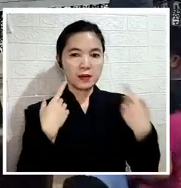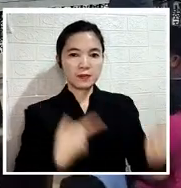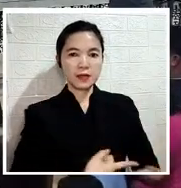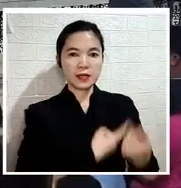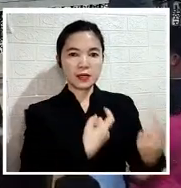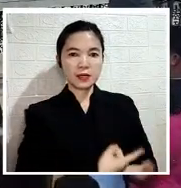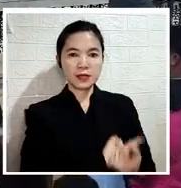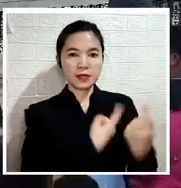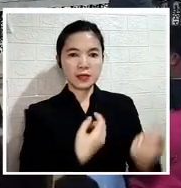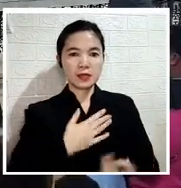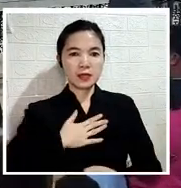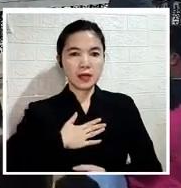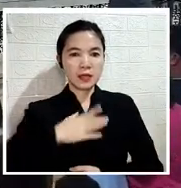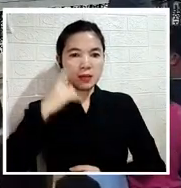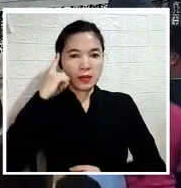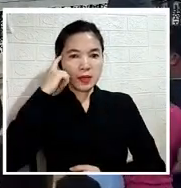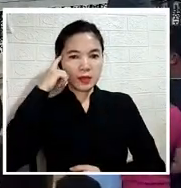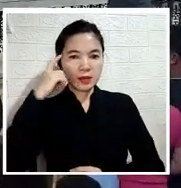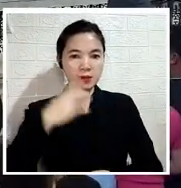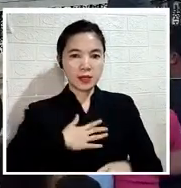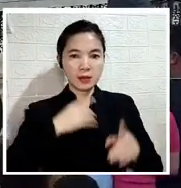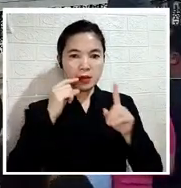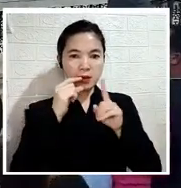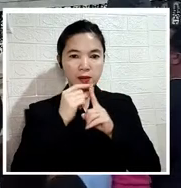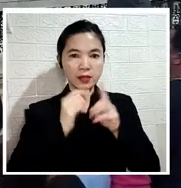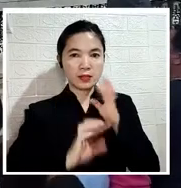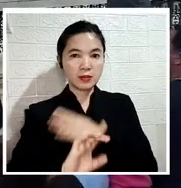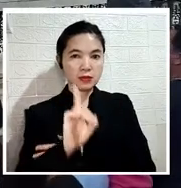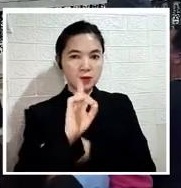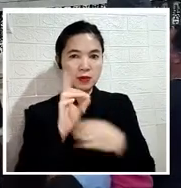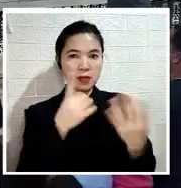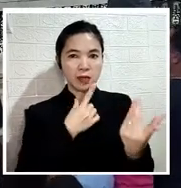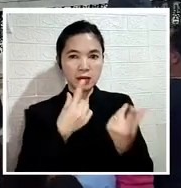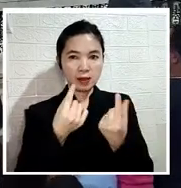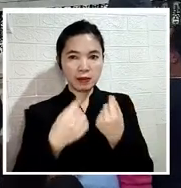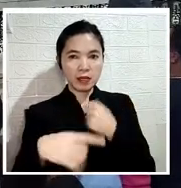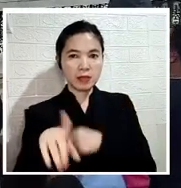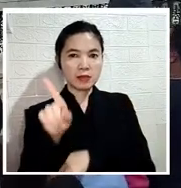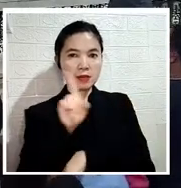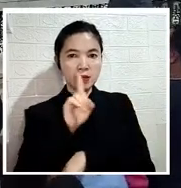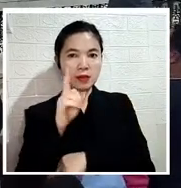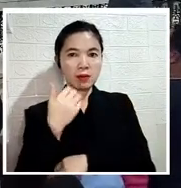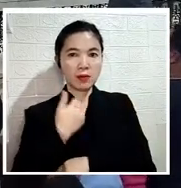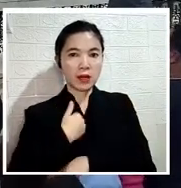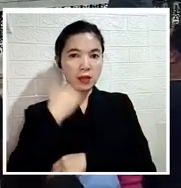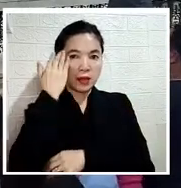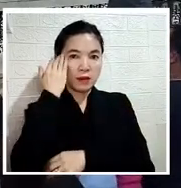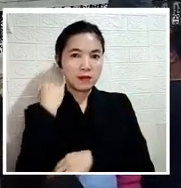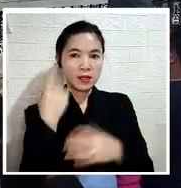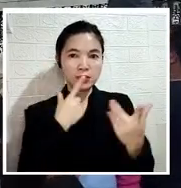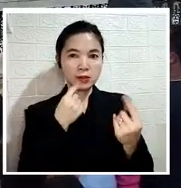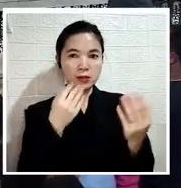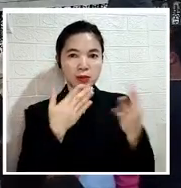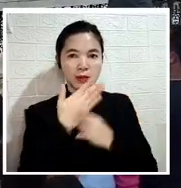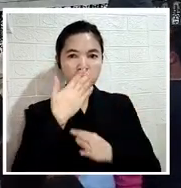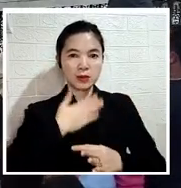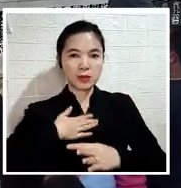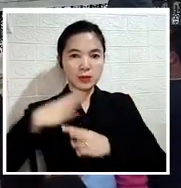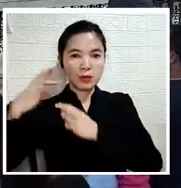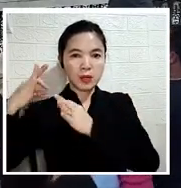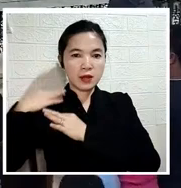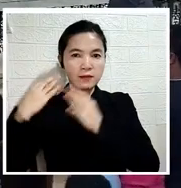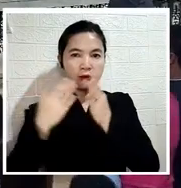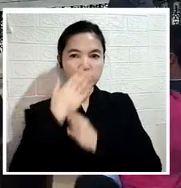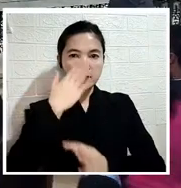greatly sinned in my thoughts and in my words, in what I have done and what I have failed to do.